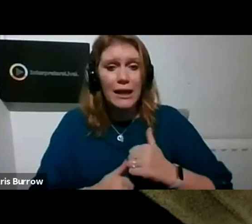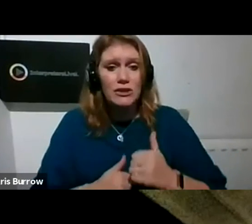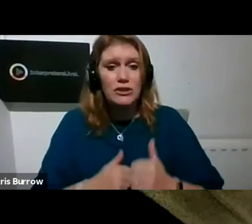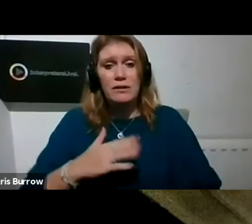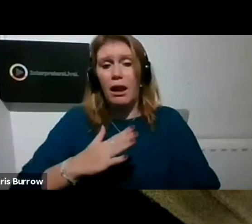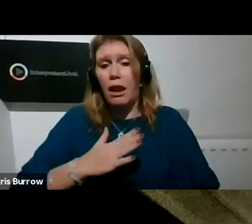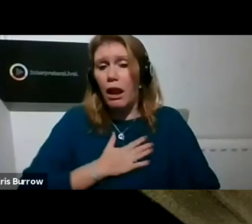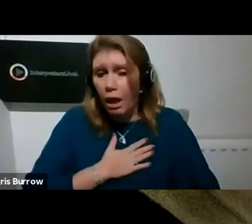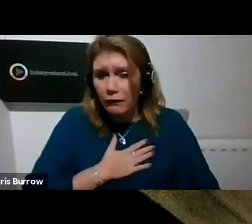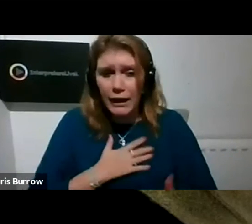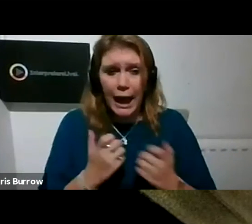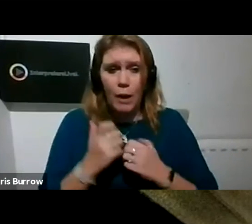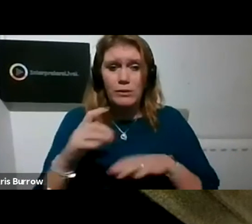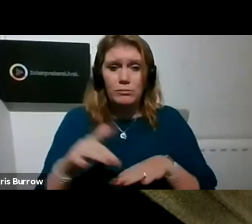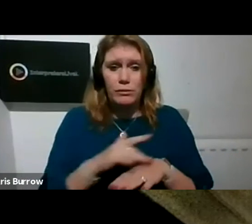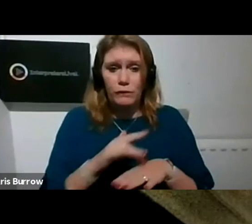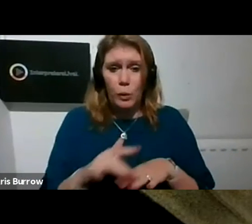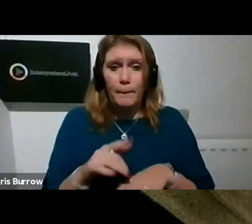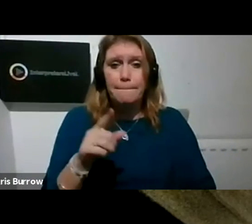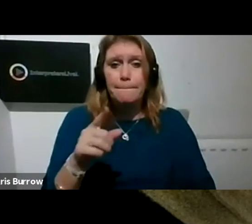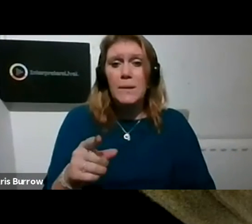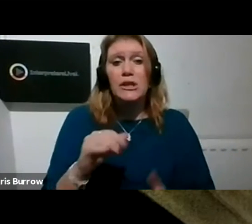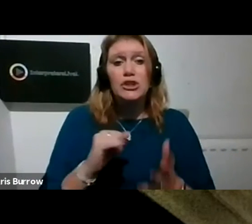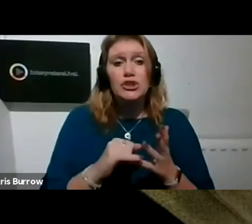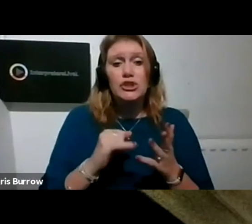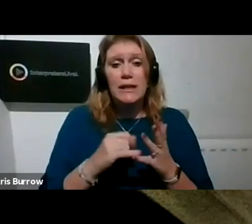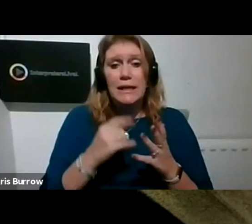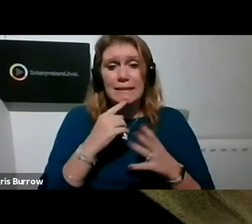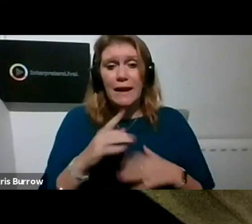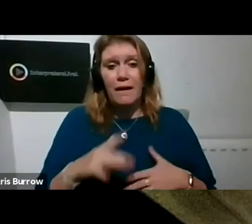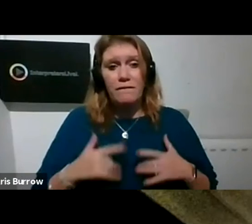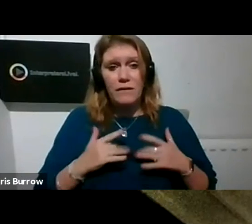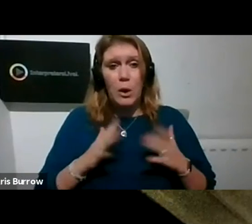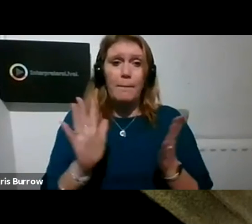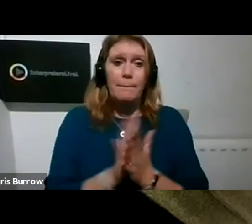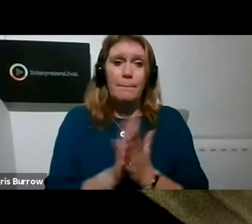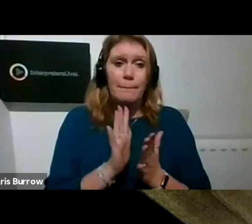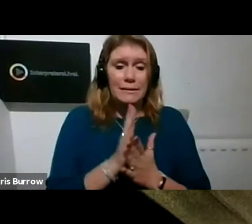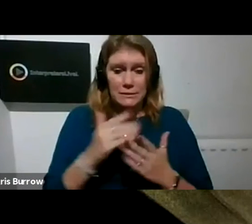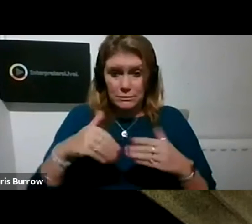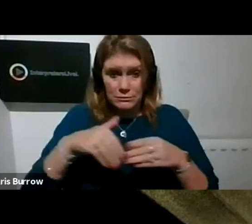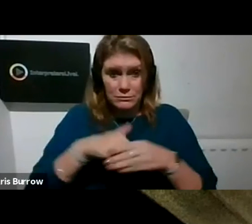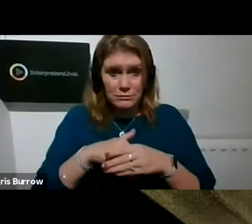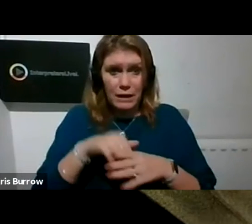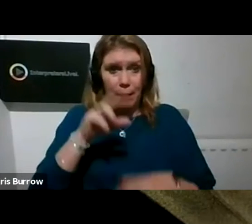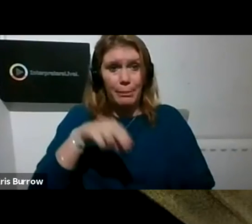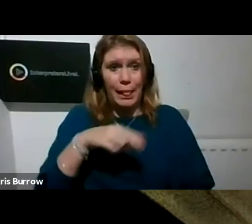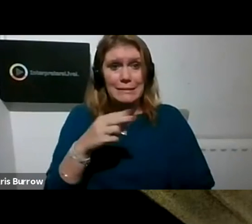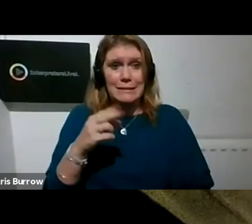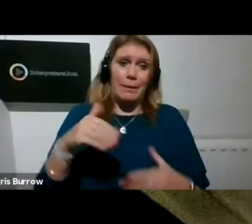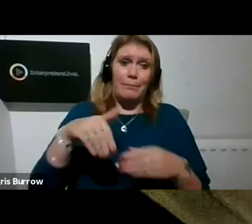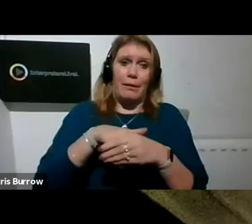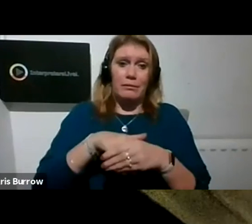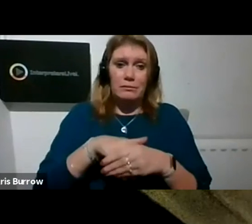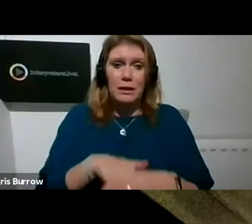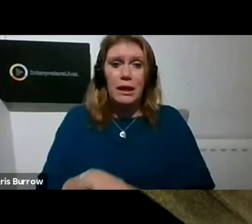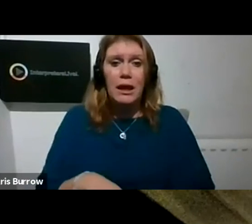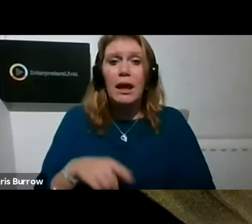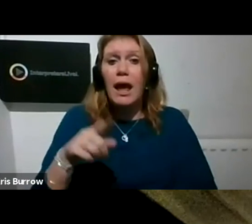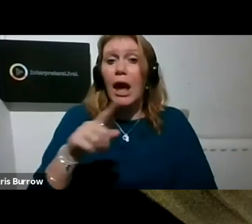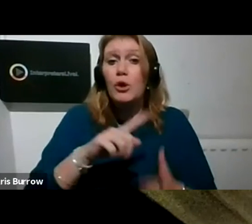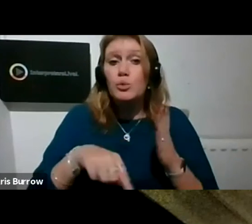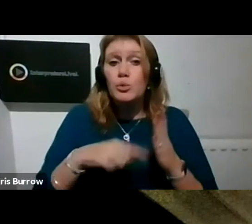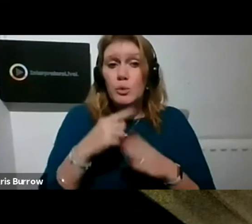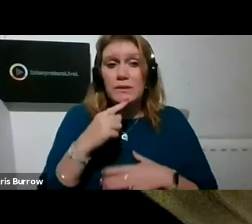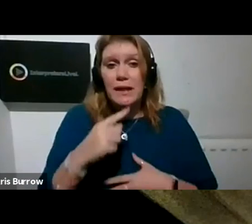it was performed. Sheila says, feel blessed to have been part of it. And yes, I feel exactly the